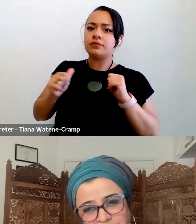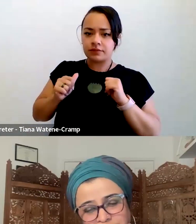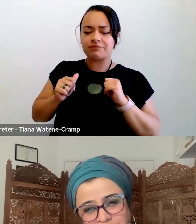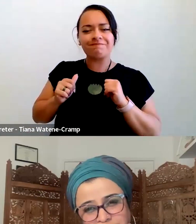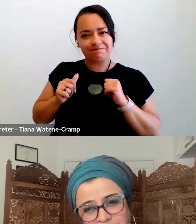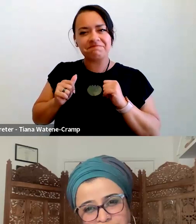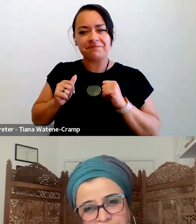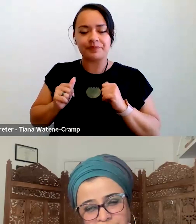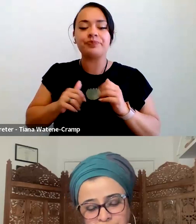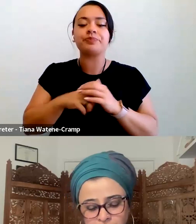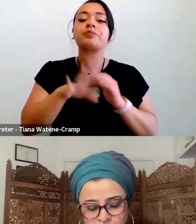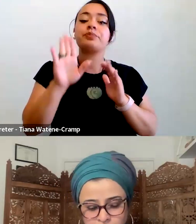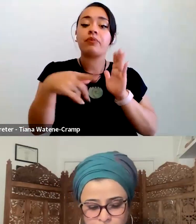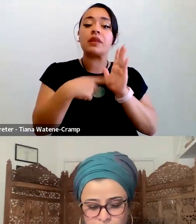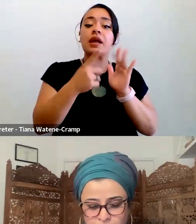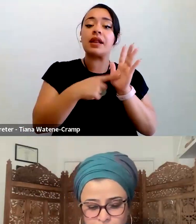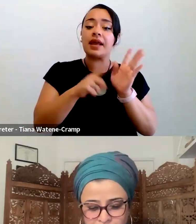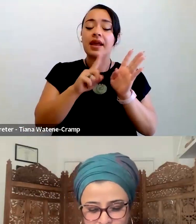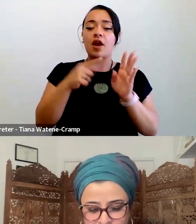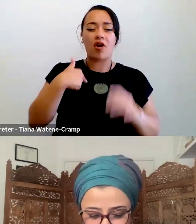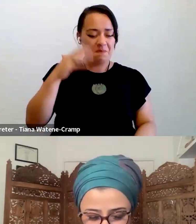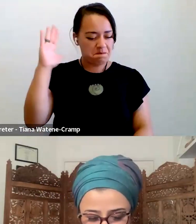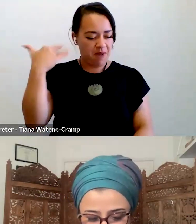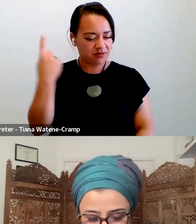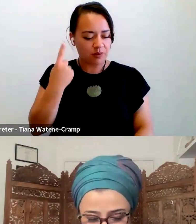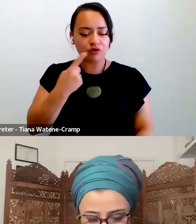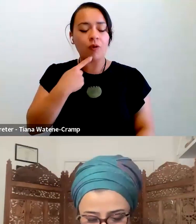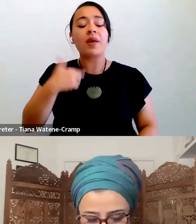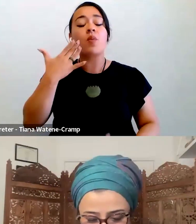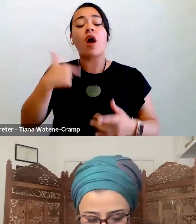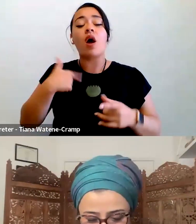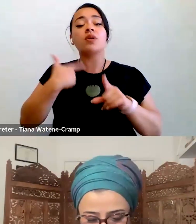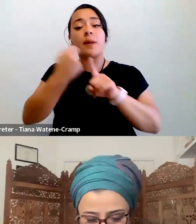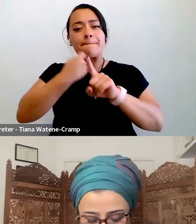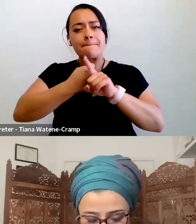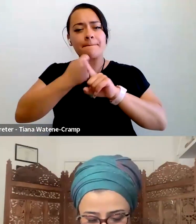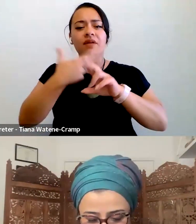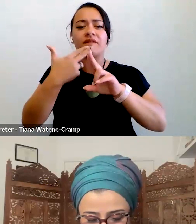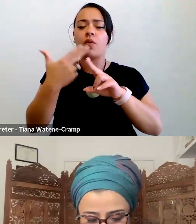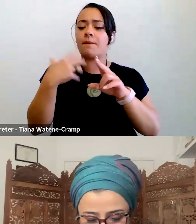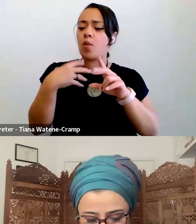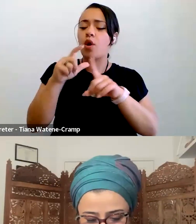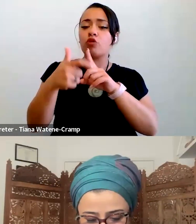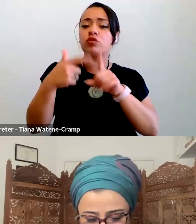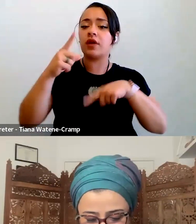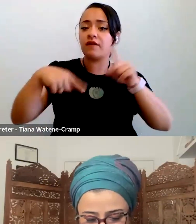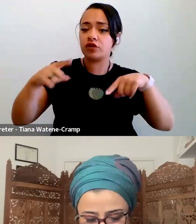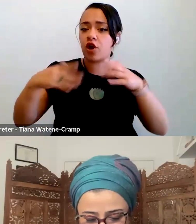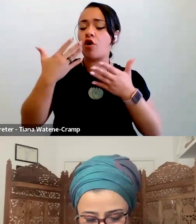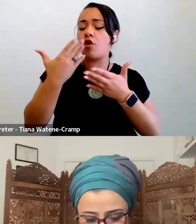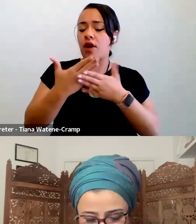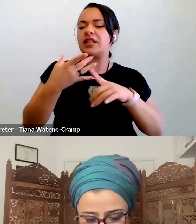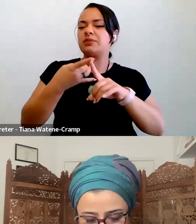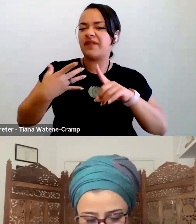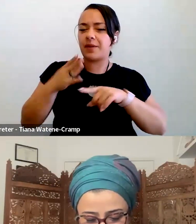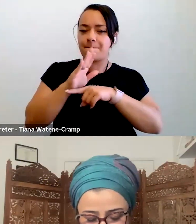Lily, I was once told when I was advocating for more cultural diversity on a particular board that